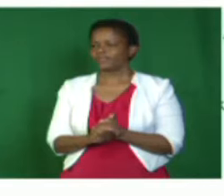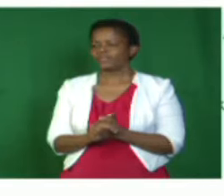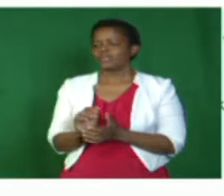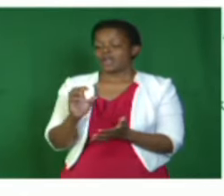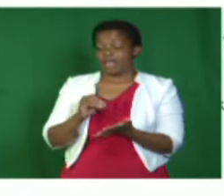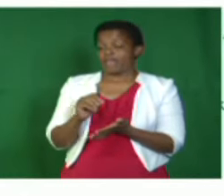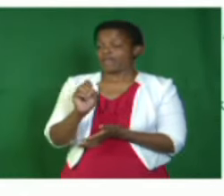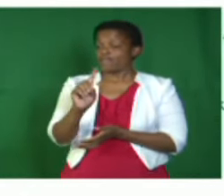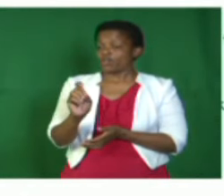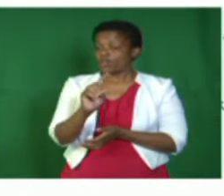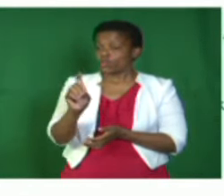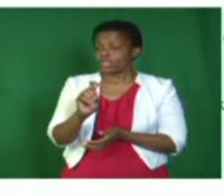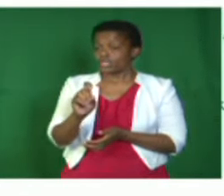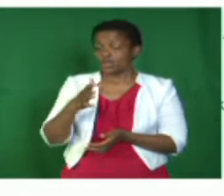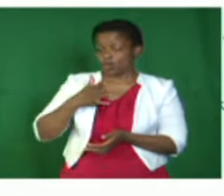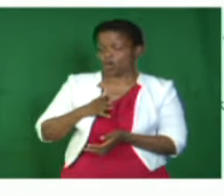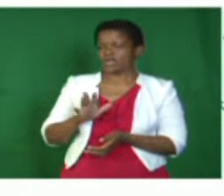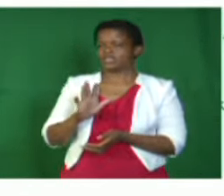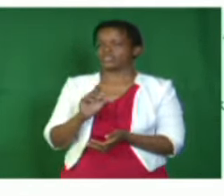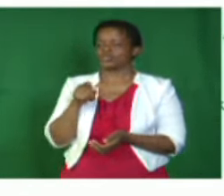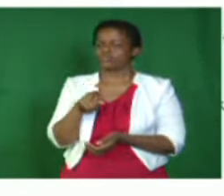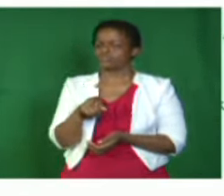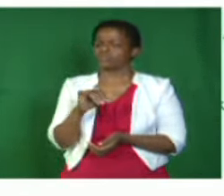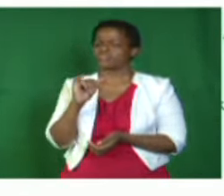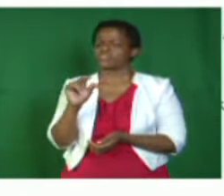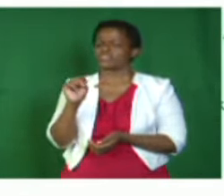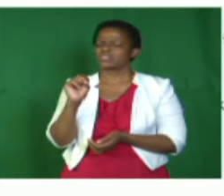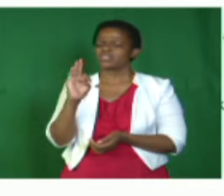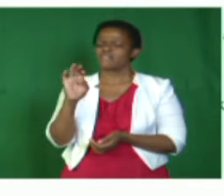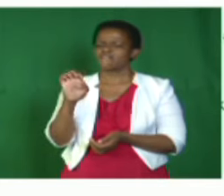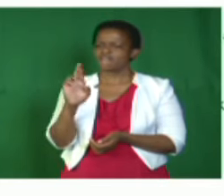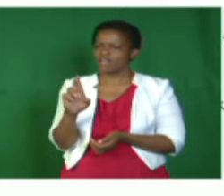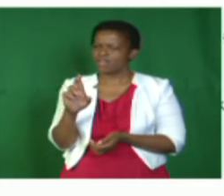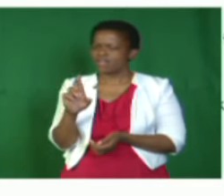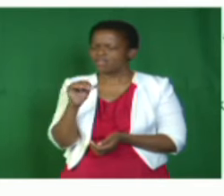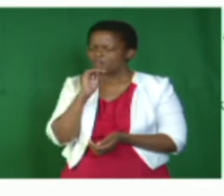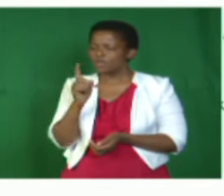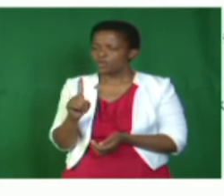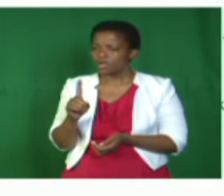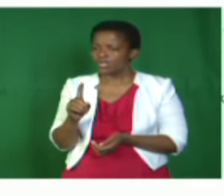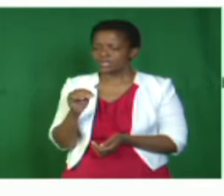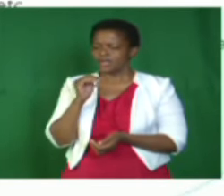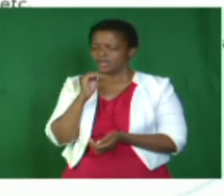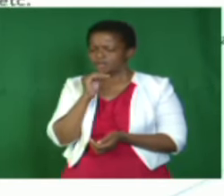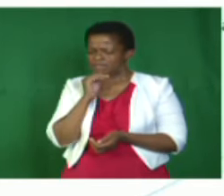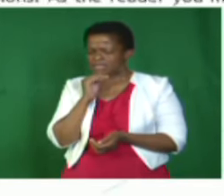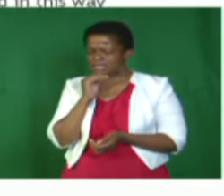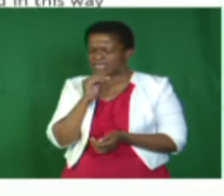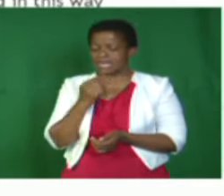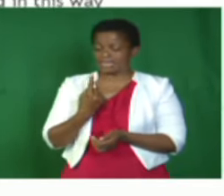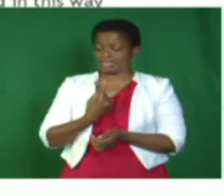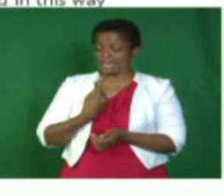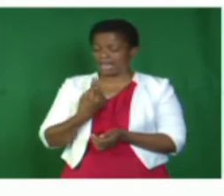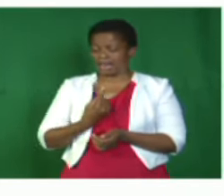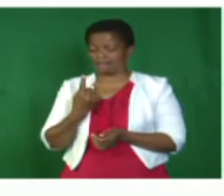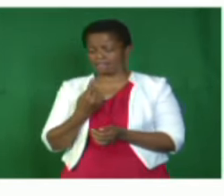questions that also want you to infer. These questions are questions, like I said earlier, you read between the lines. These are questions